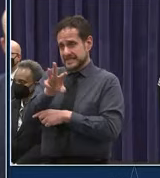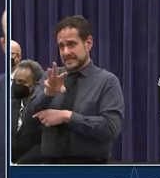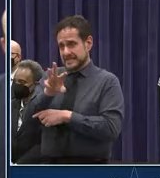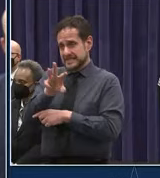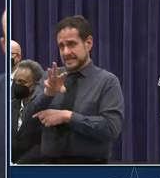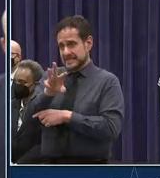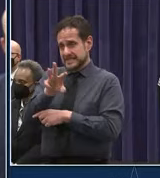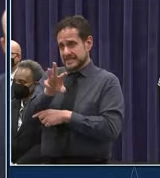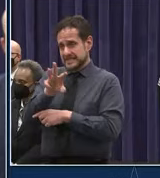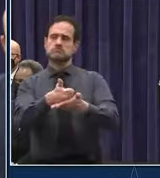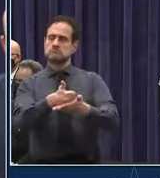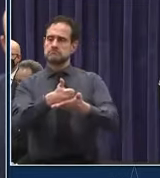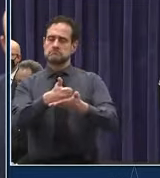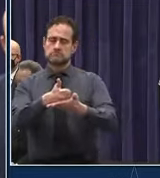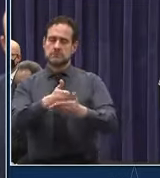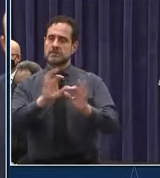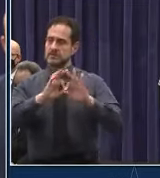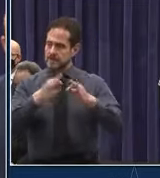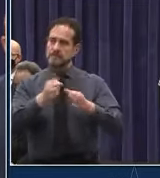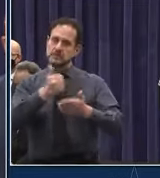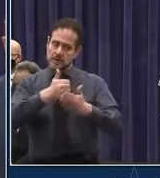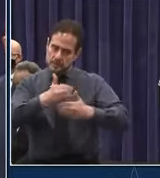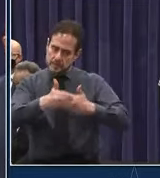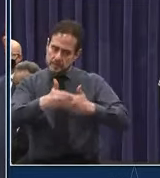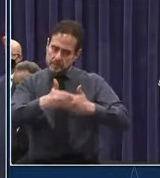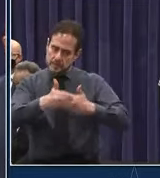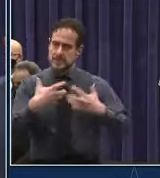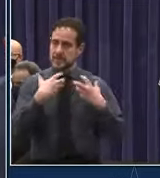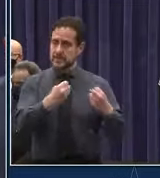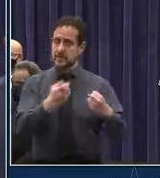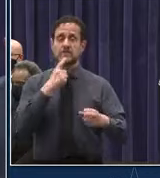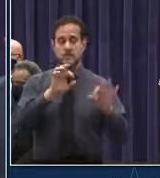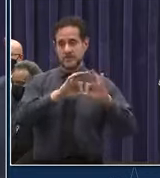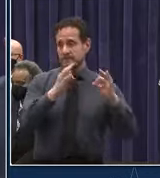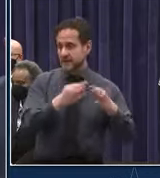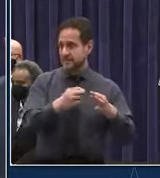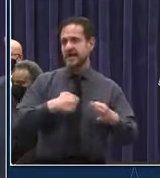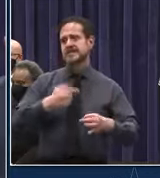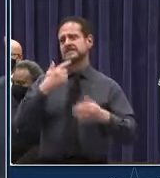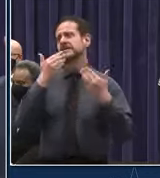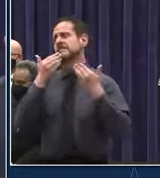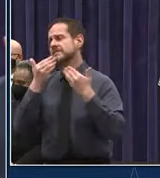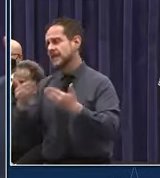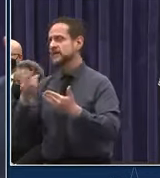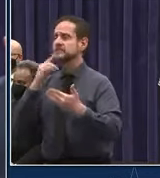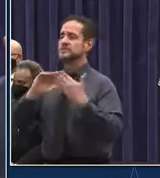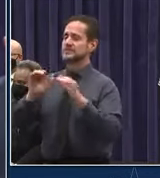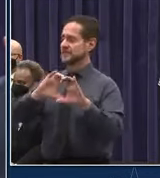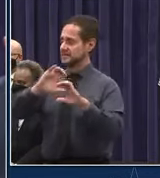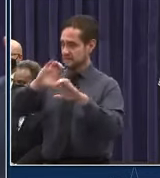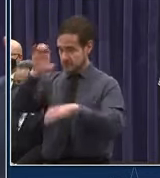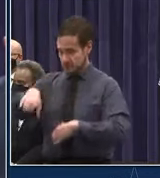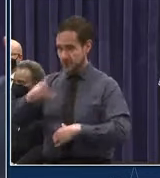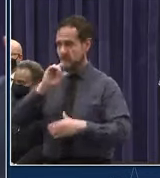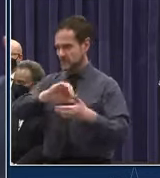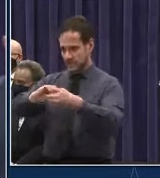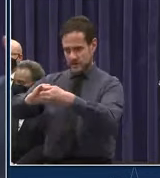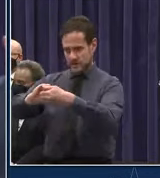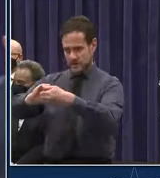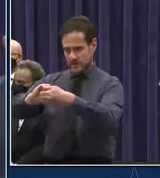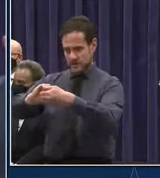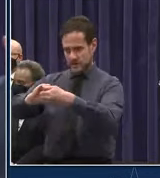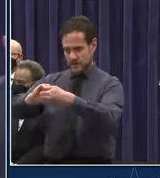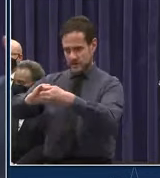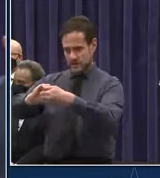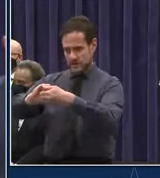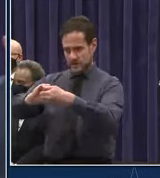on their journey toward healing. So on behalf of the family, a big thank you to the city for coming together.